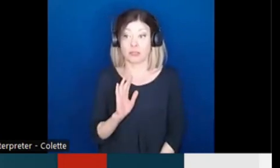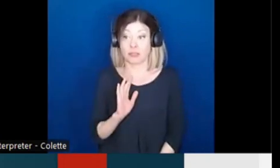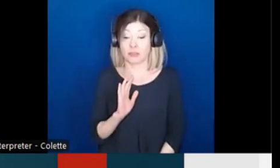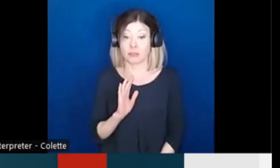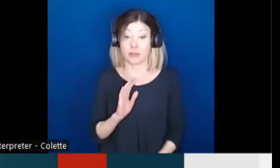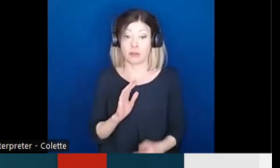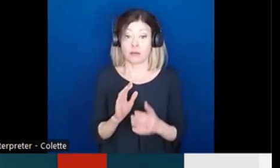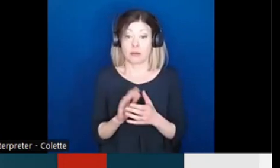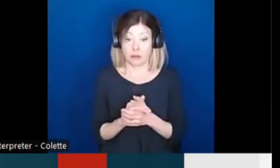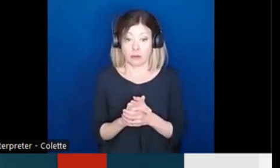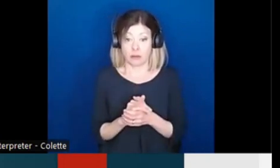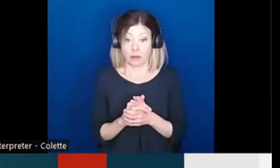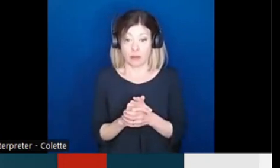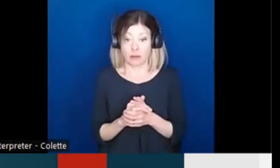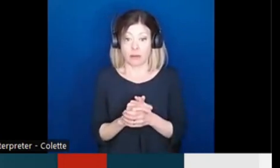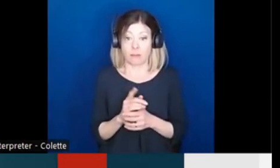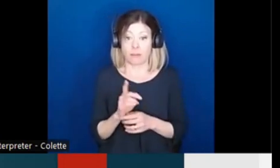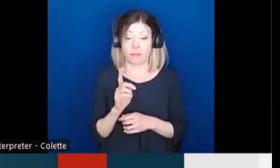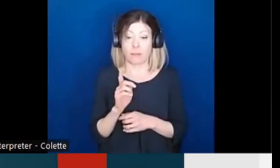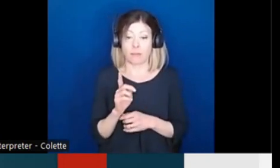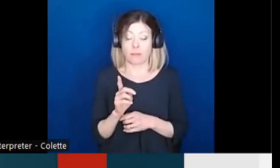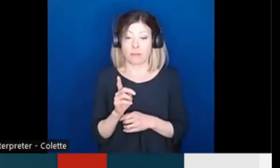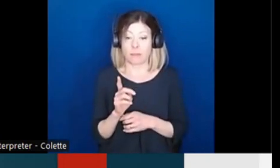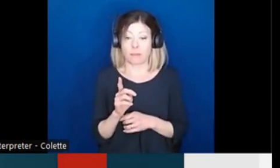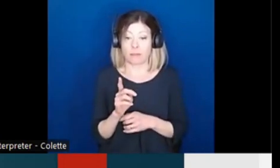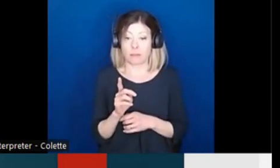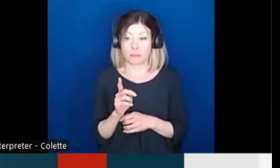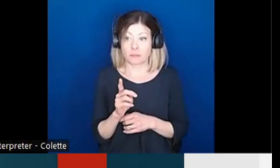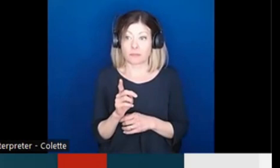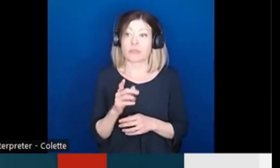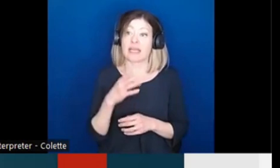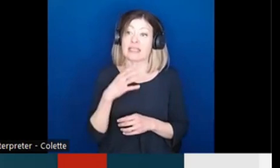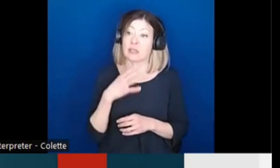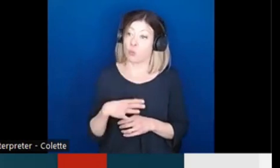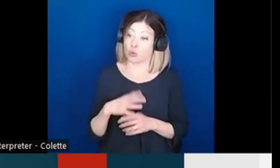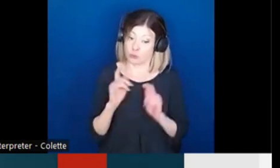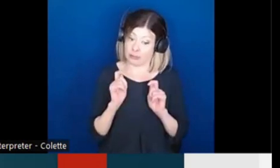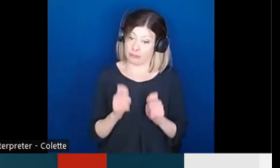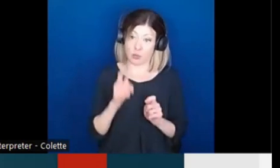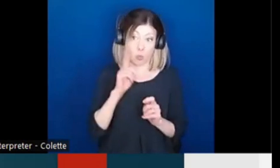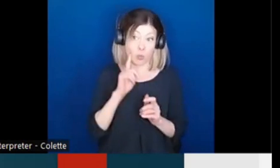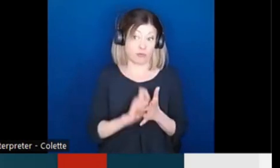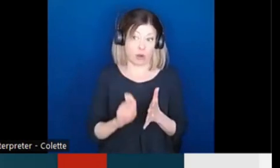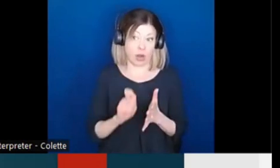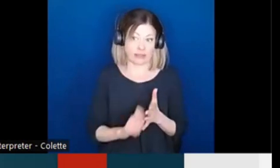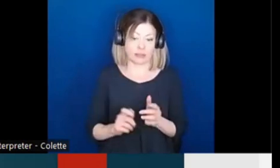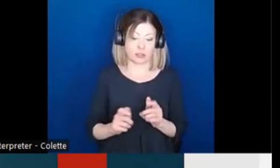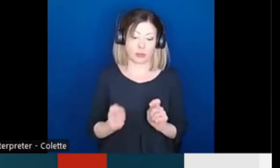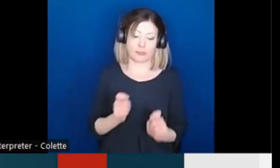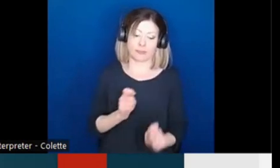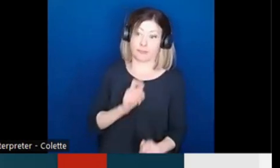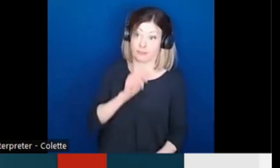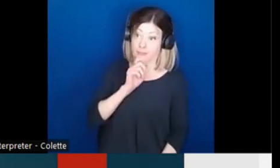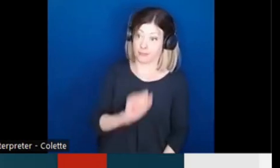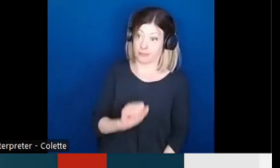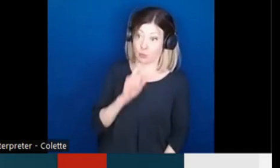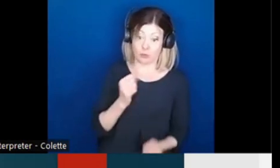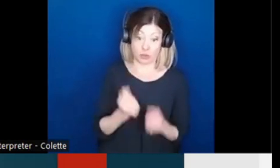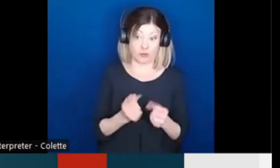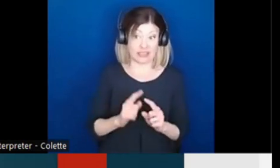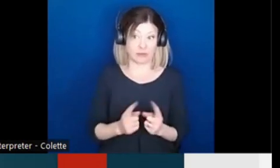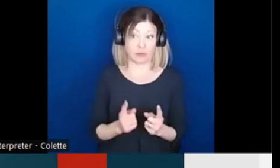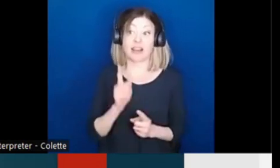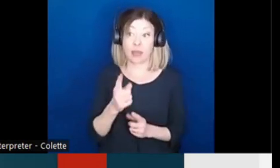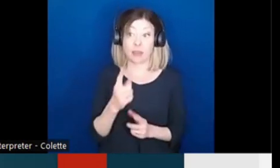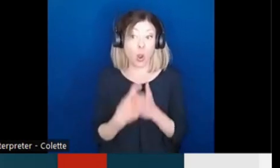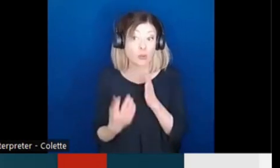be seen as women writers. They will be judged very differently. They only sold 2 copies, despite